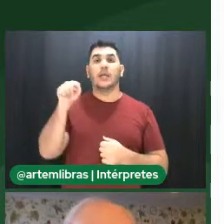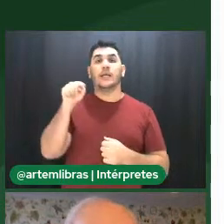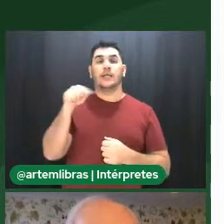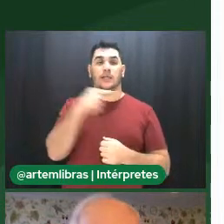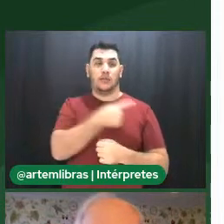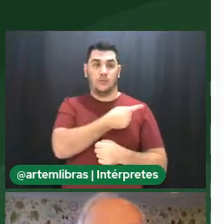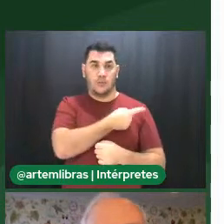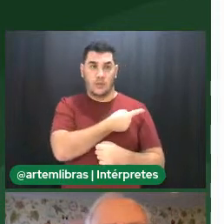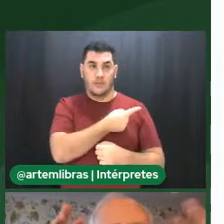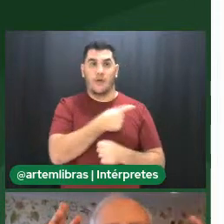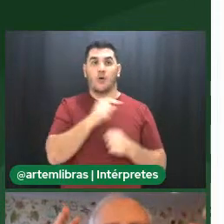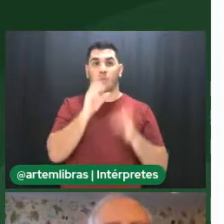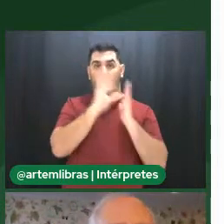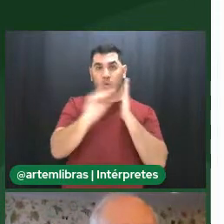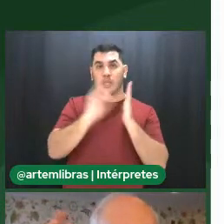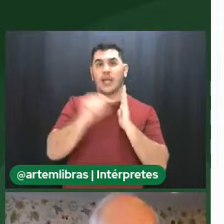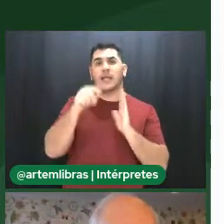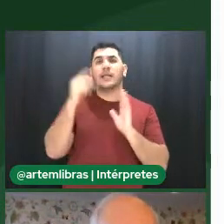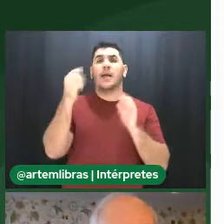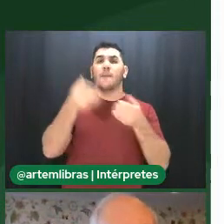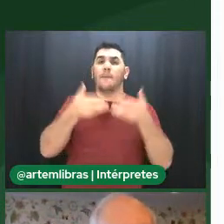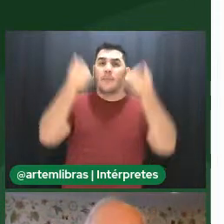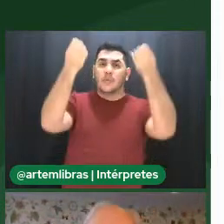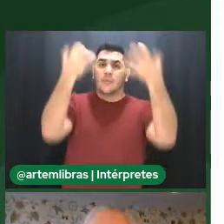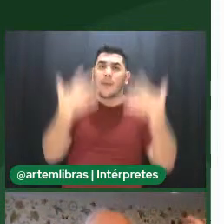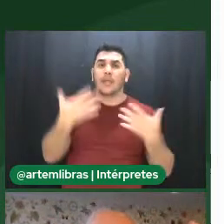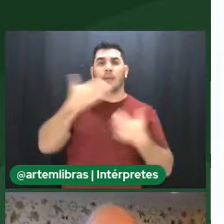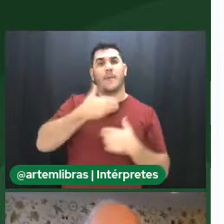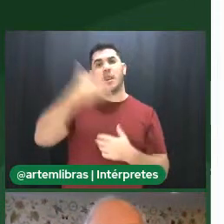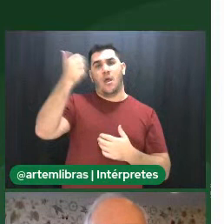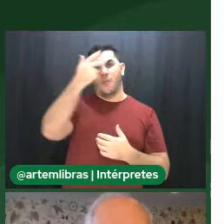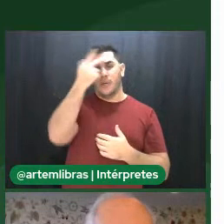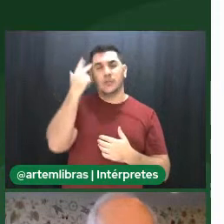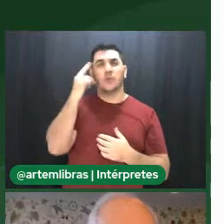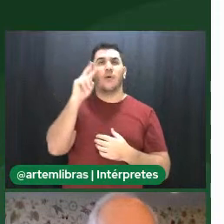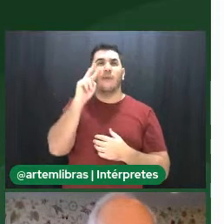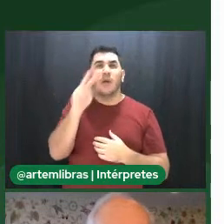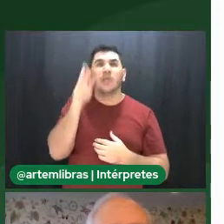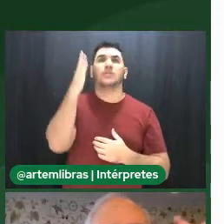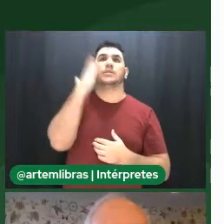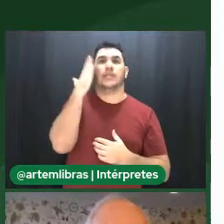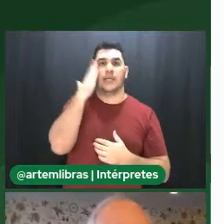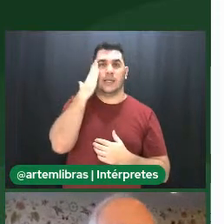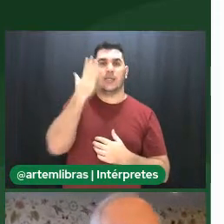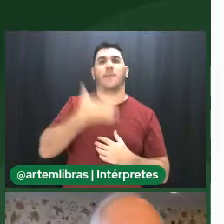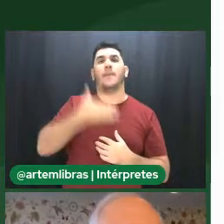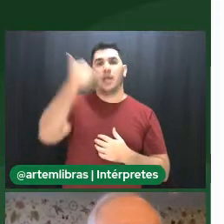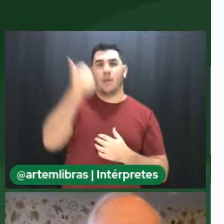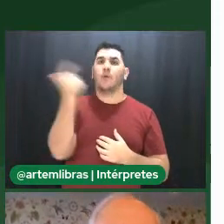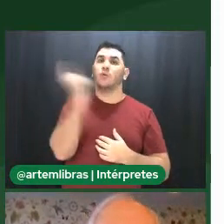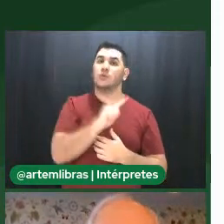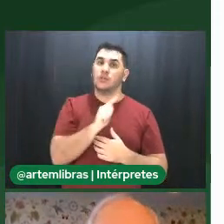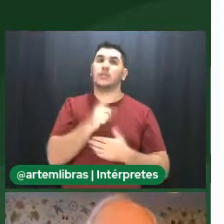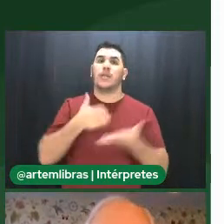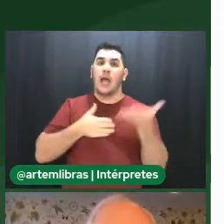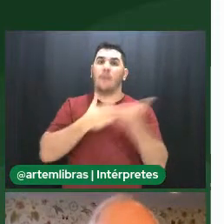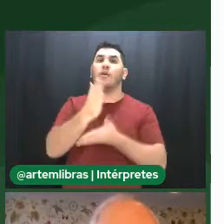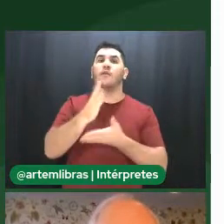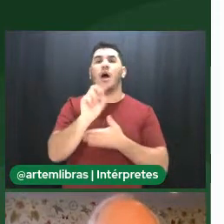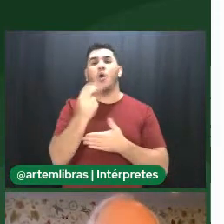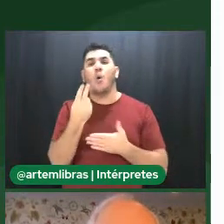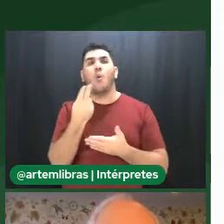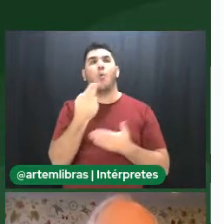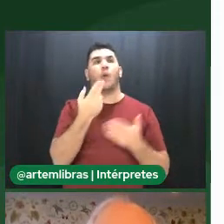these features, which ones make a lot of difference, which ones make only a little difference. I know that this is a